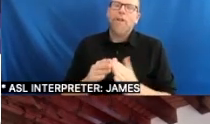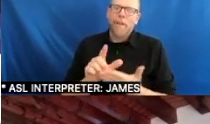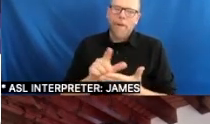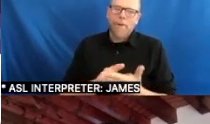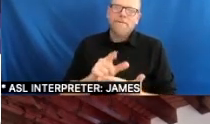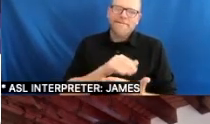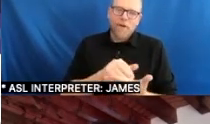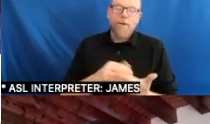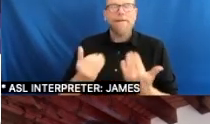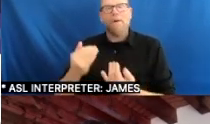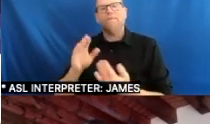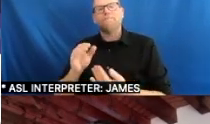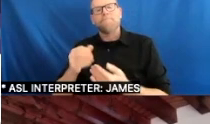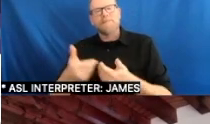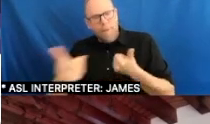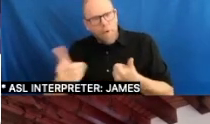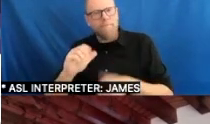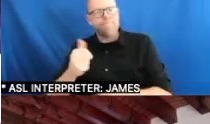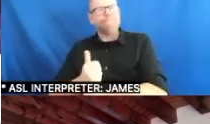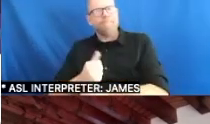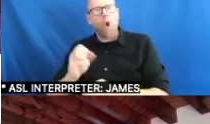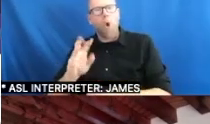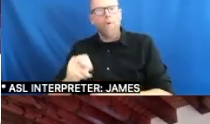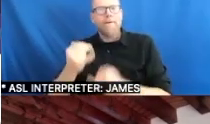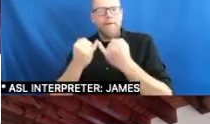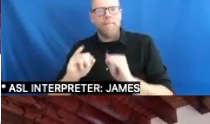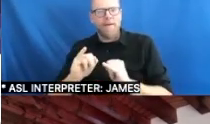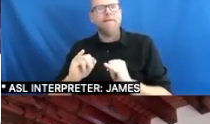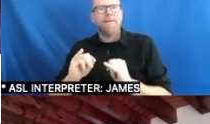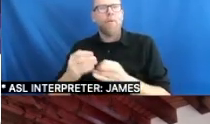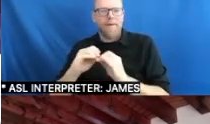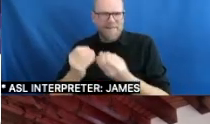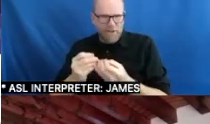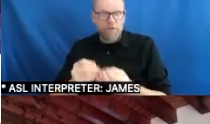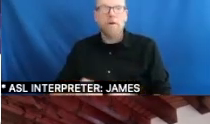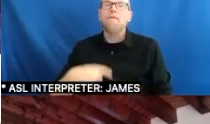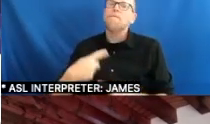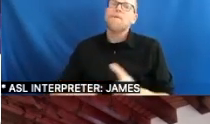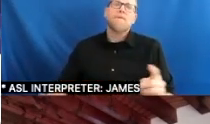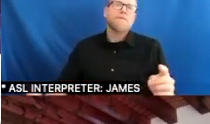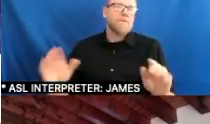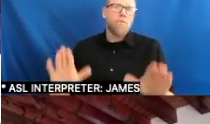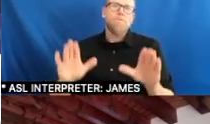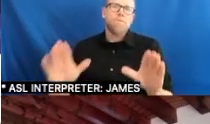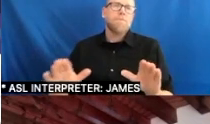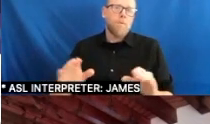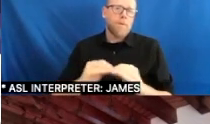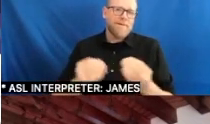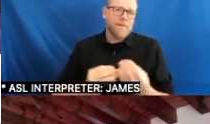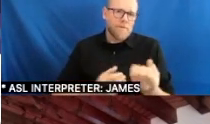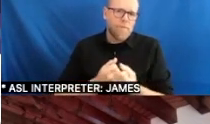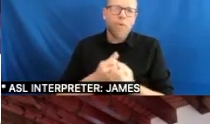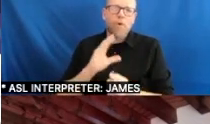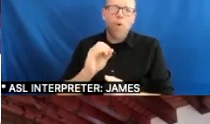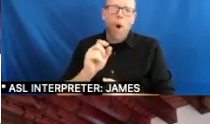own independent organization. There's also other really good organizations supporting cooperatives out